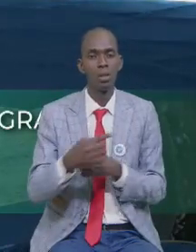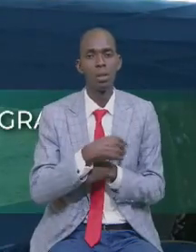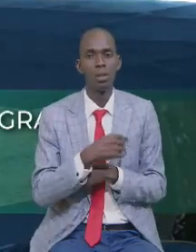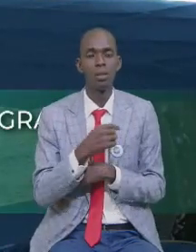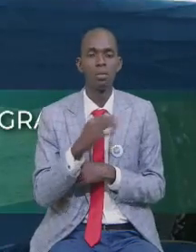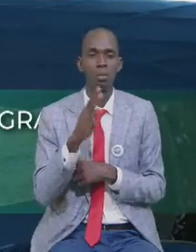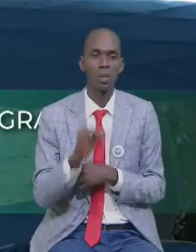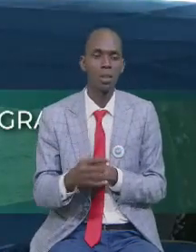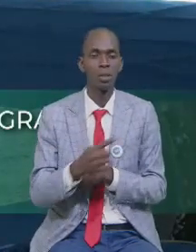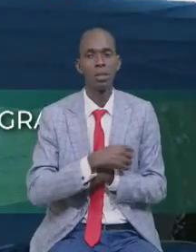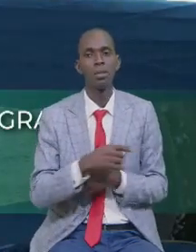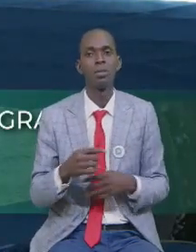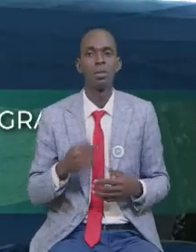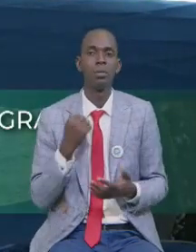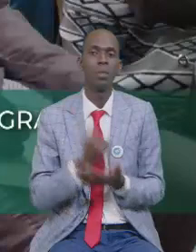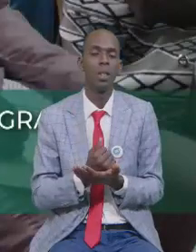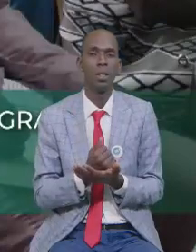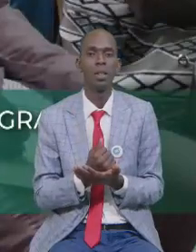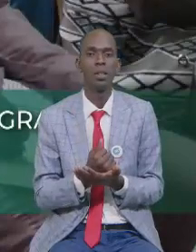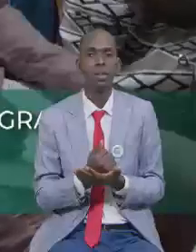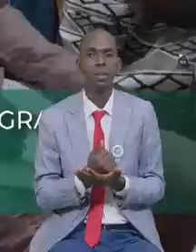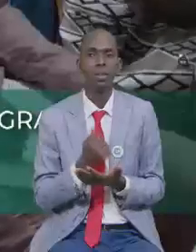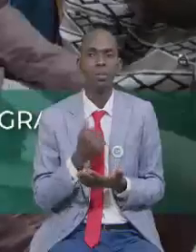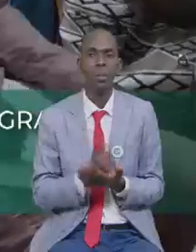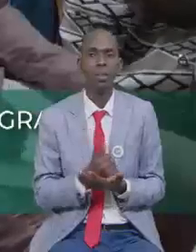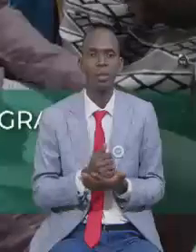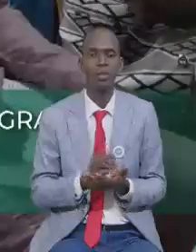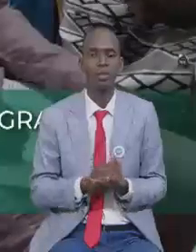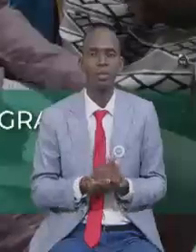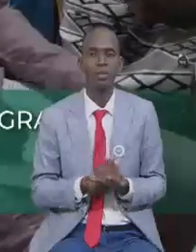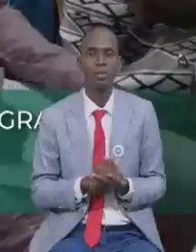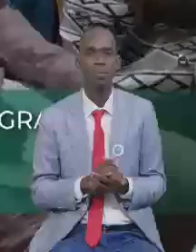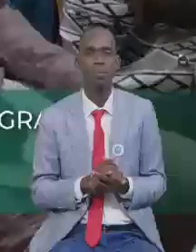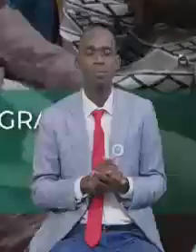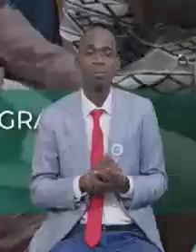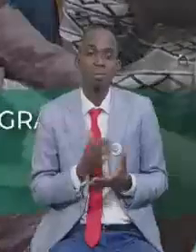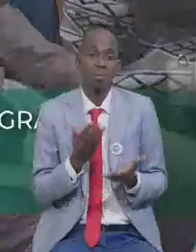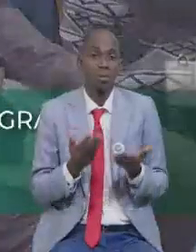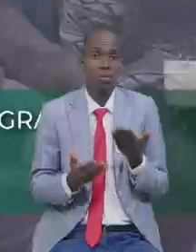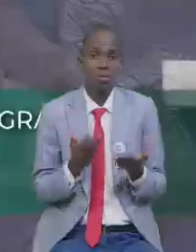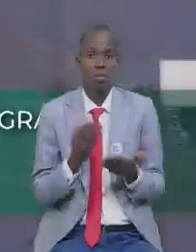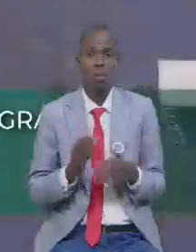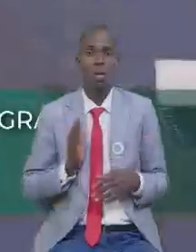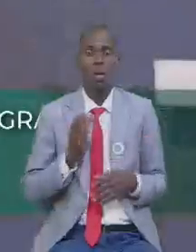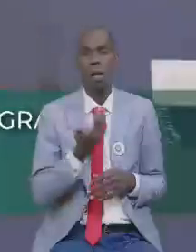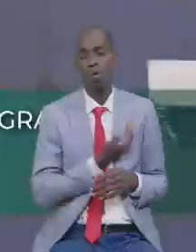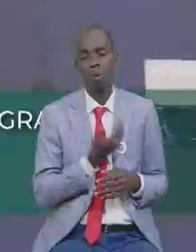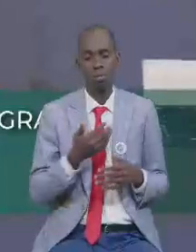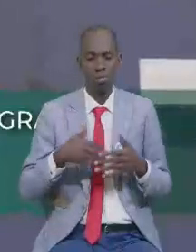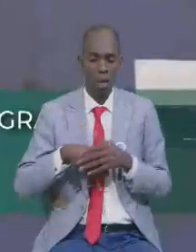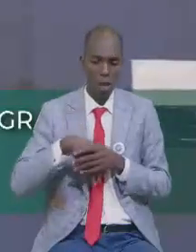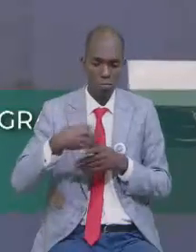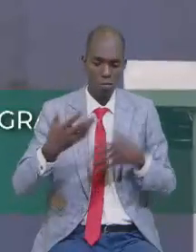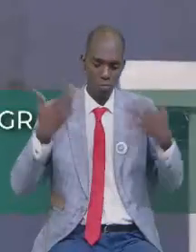day. You didn't say amen to that one. Amen. Though our outward man